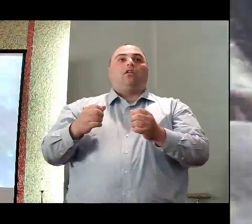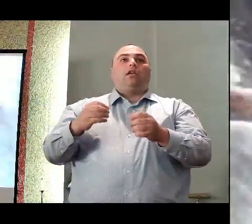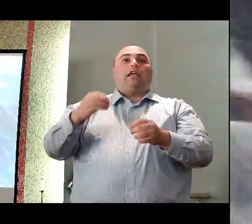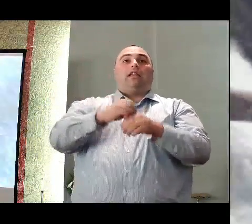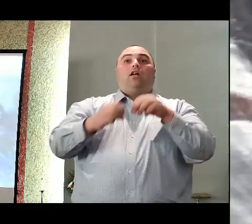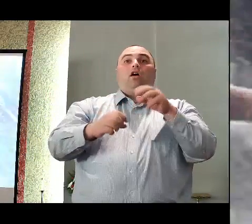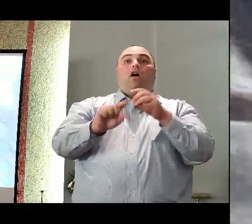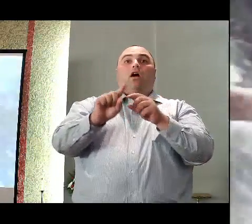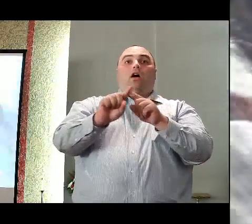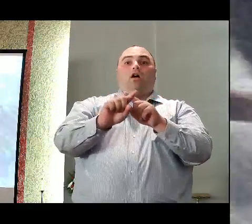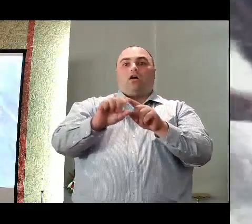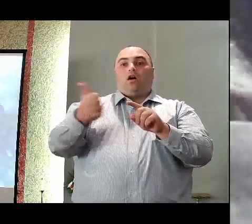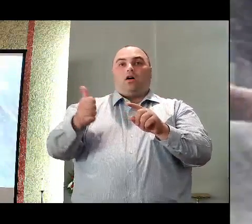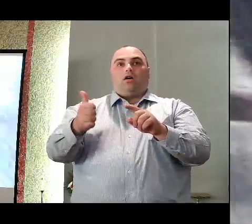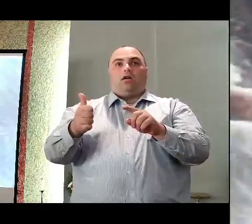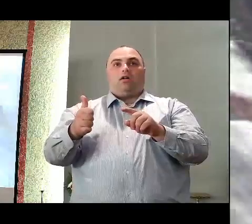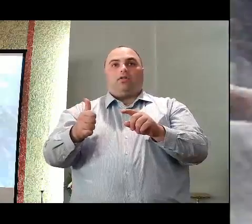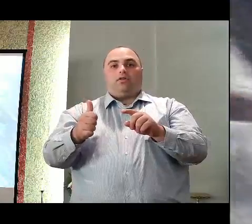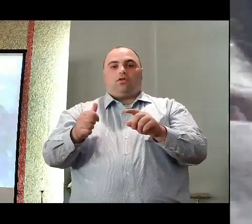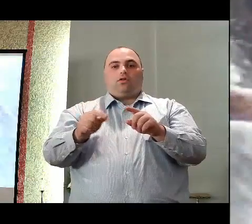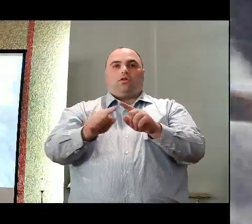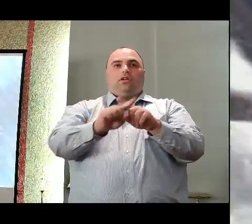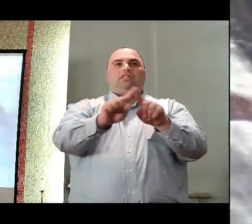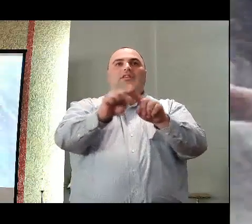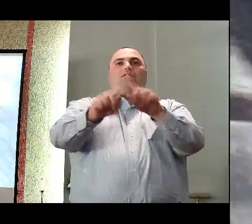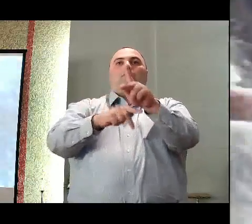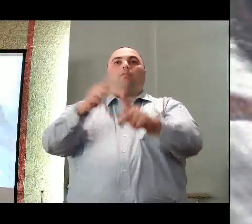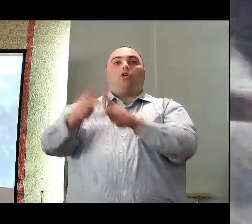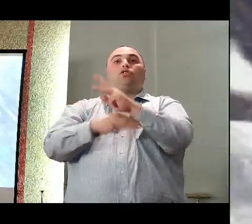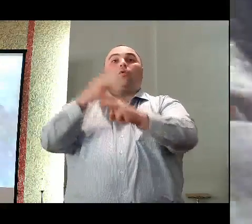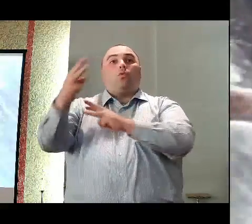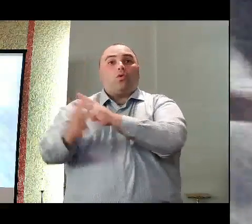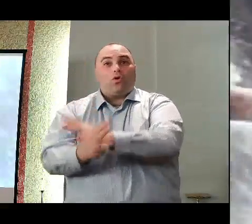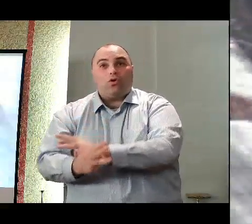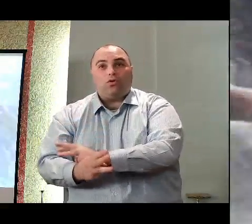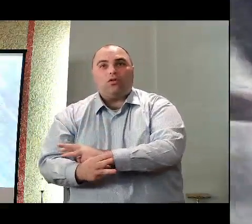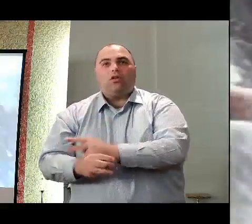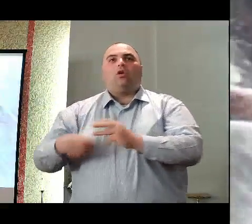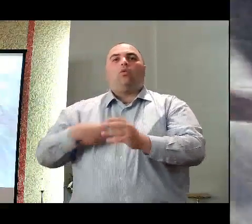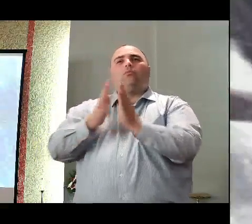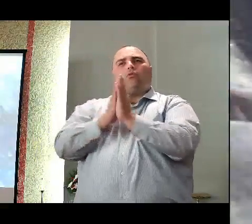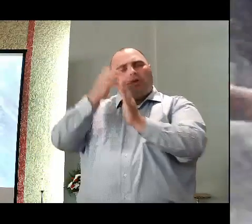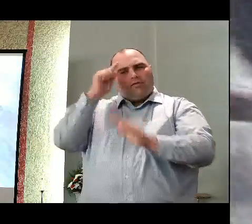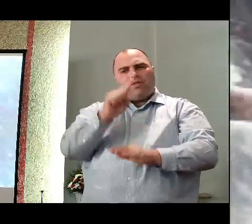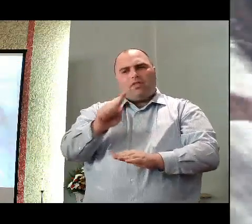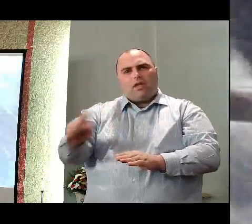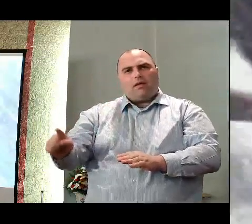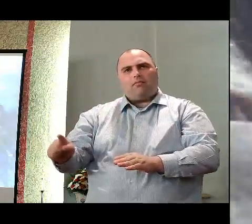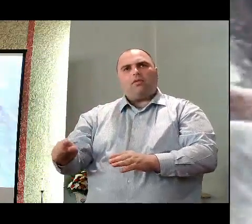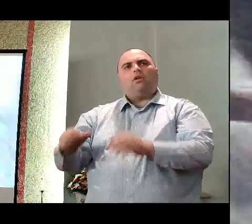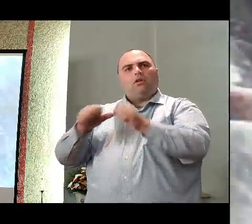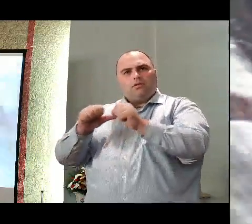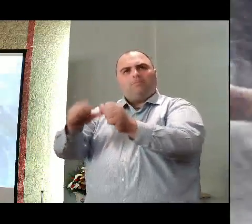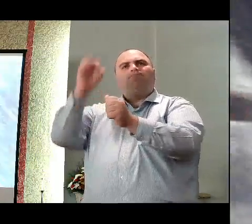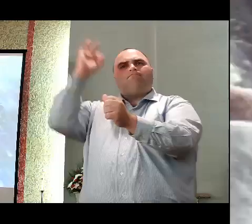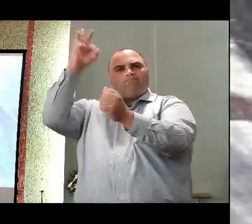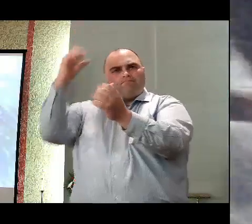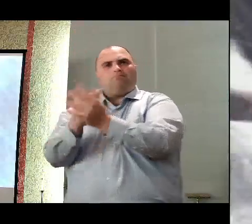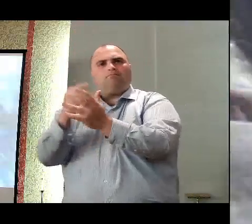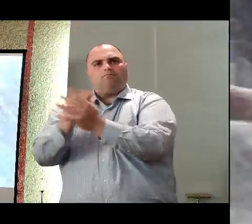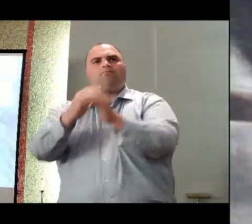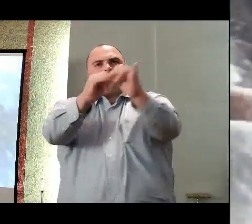that you've given us. Thank you for their generosity. And now, Father, as we give, we examine ourselves not just to